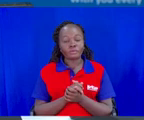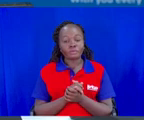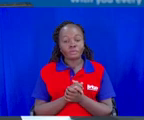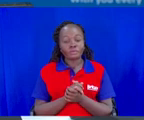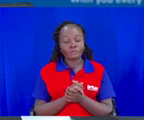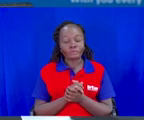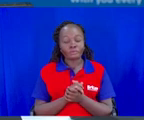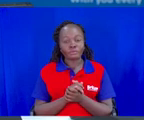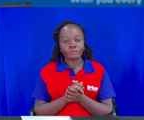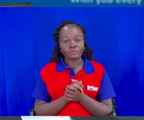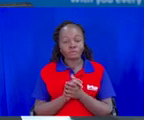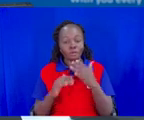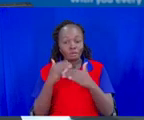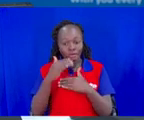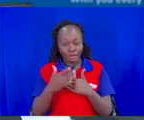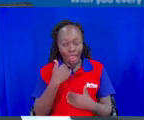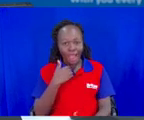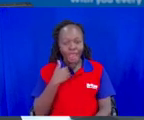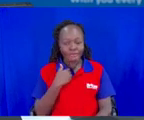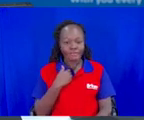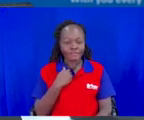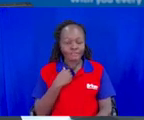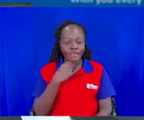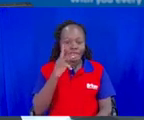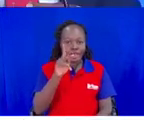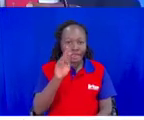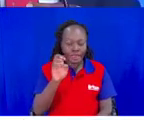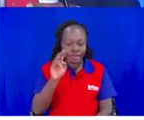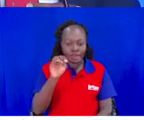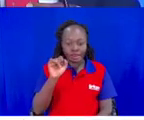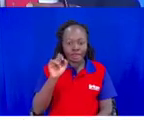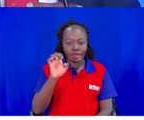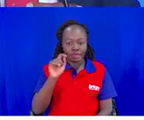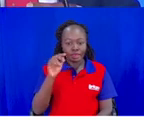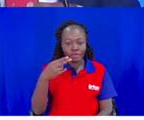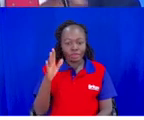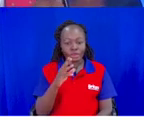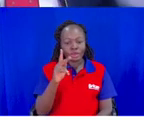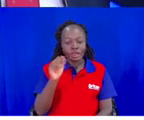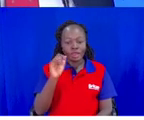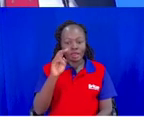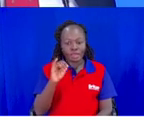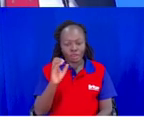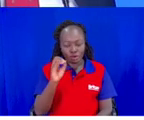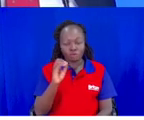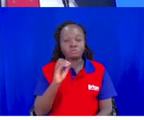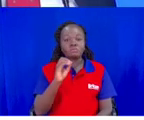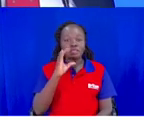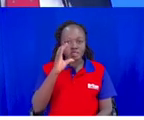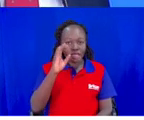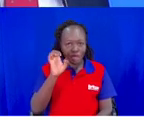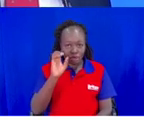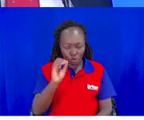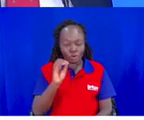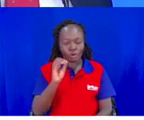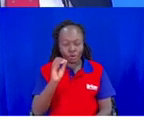On my right is Mr. Kenneth Kaneu. Mr. Kenneth Kaneu is the Chief